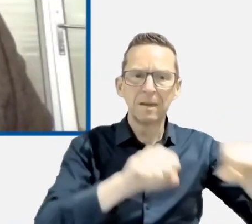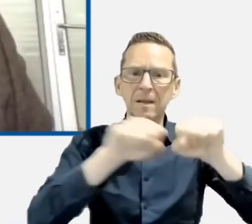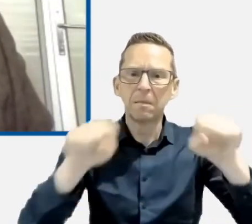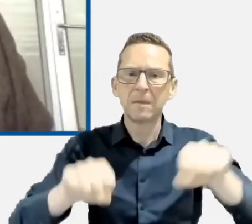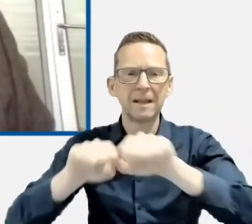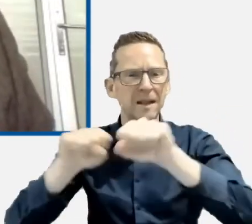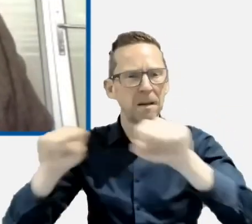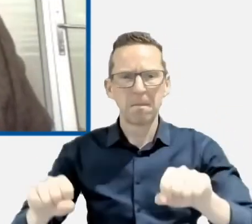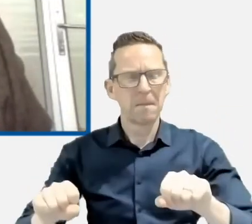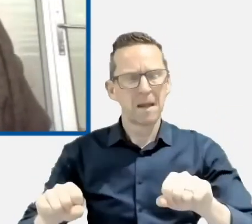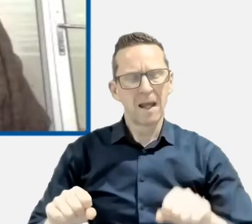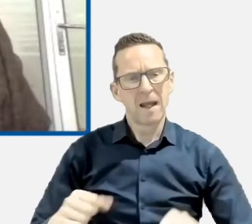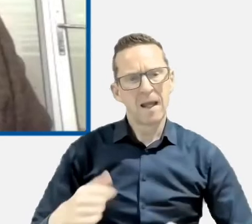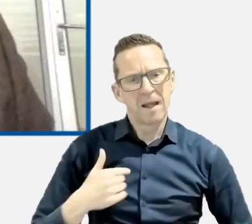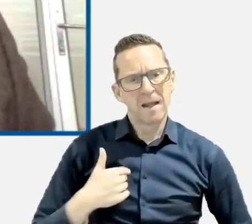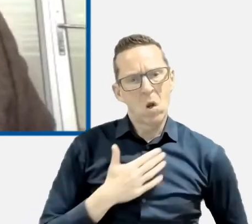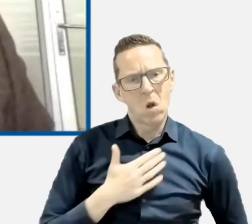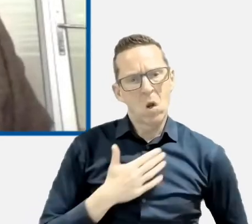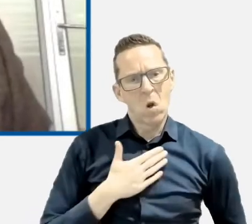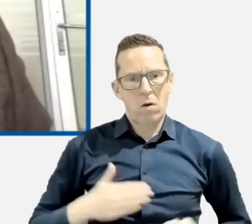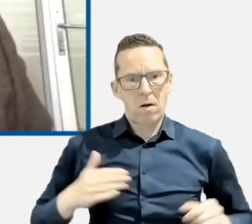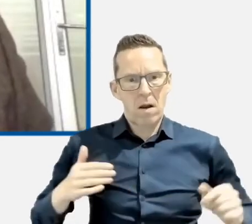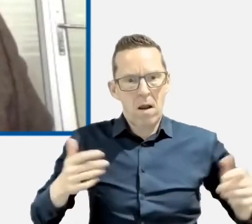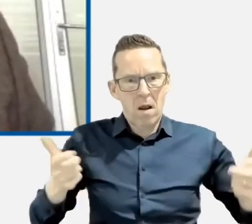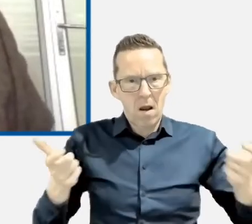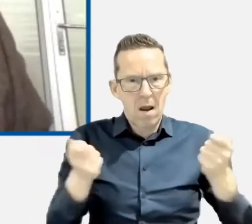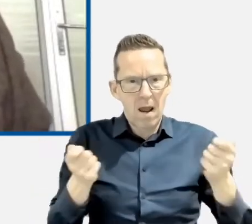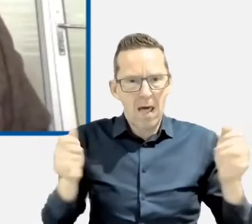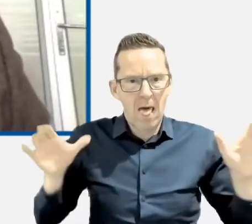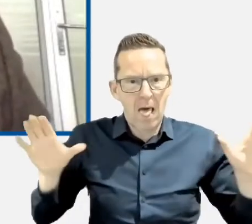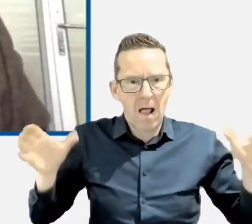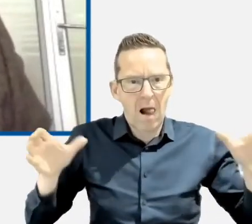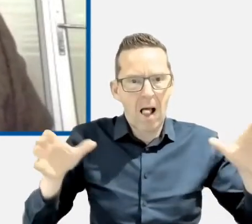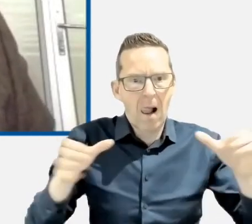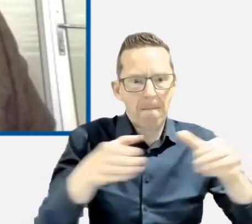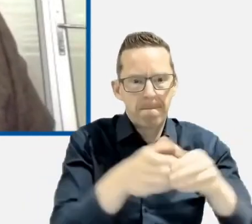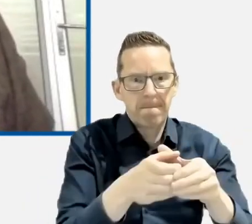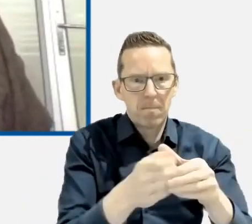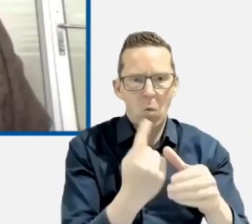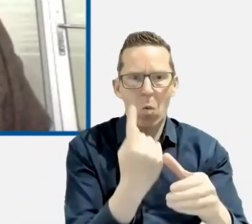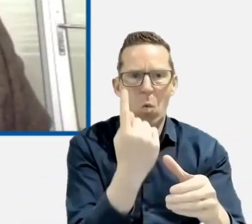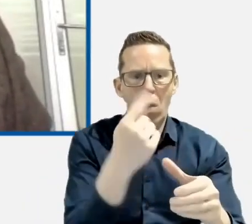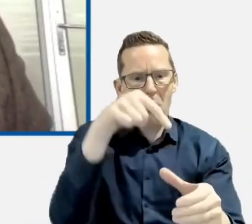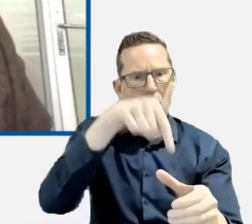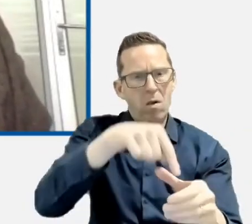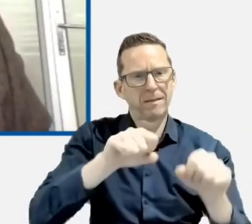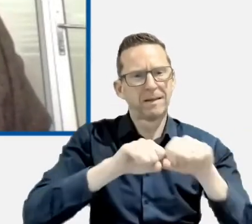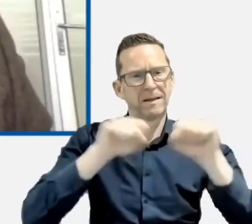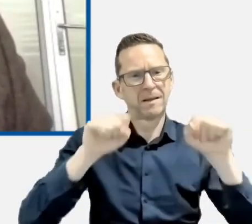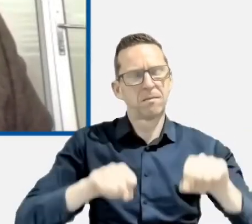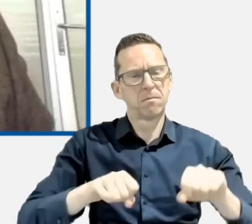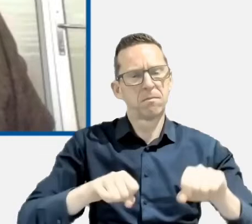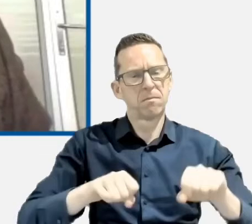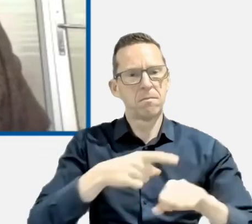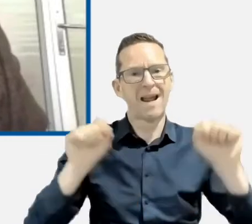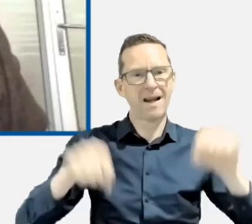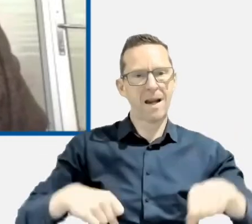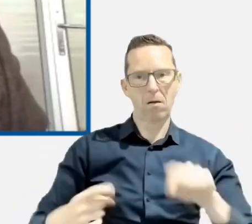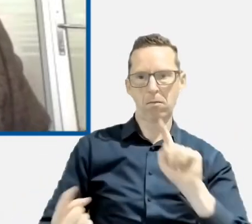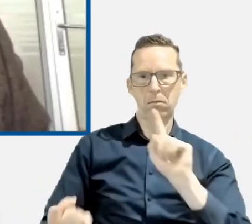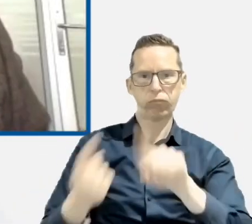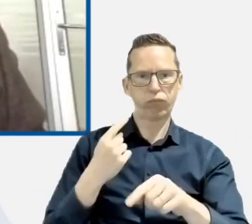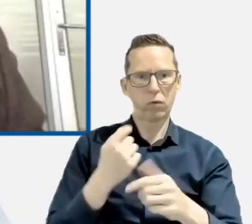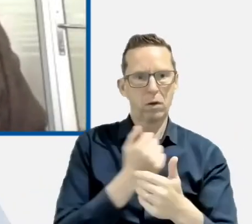particularly vulnerabilities in all the dimensions of vulnerability, being the political, being the environmental, the